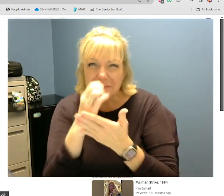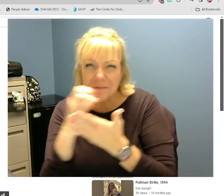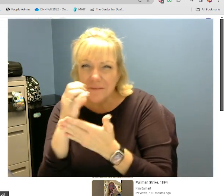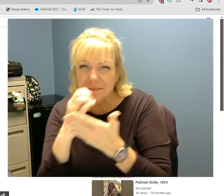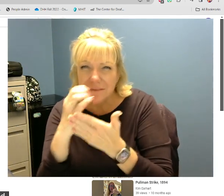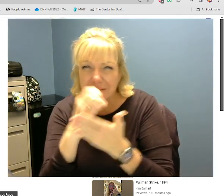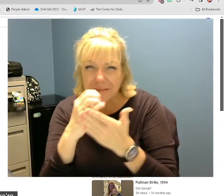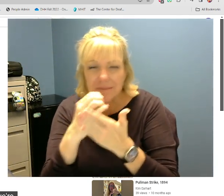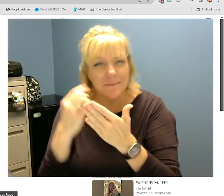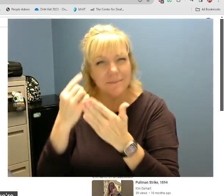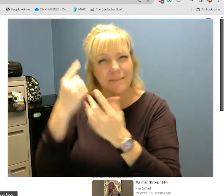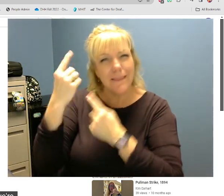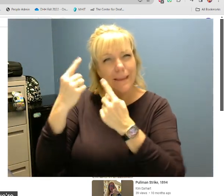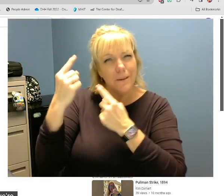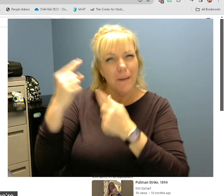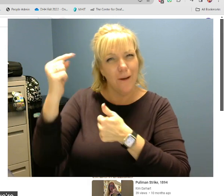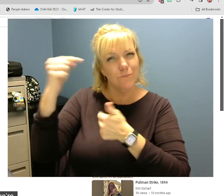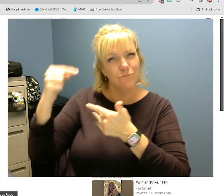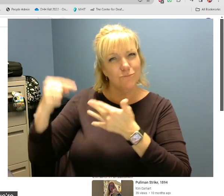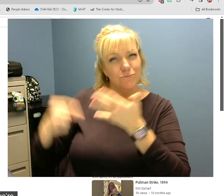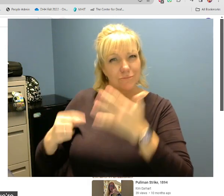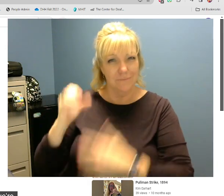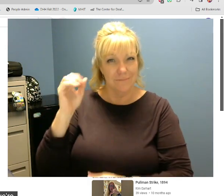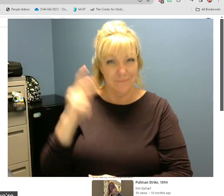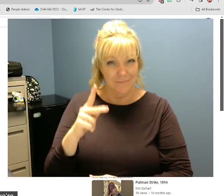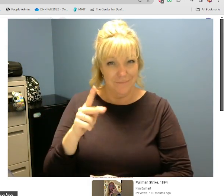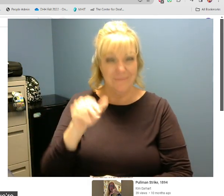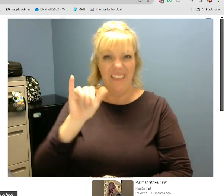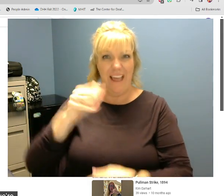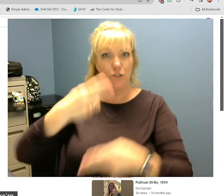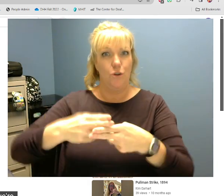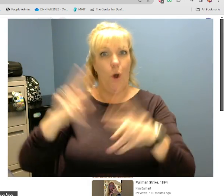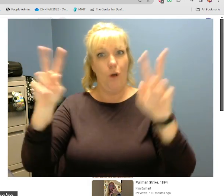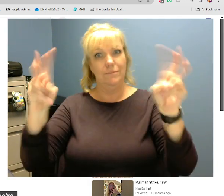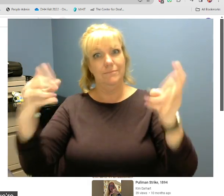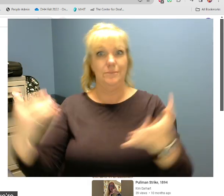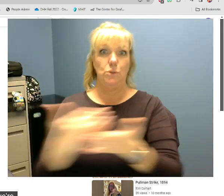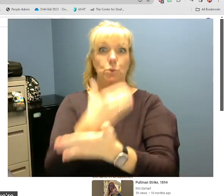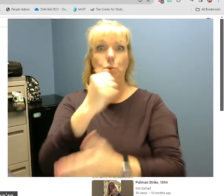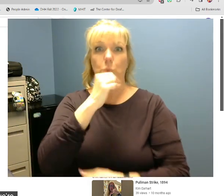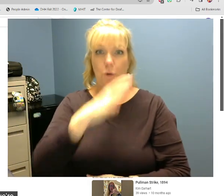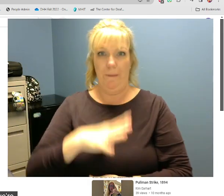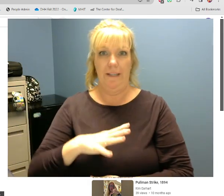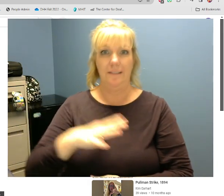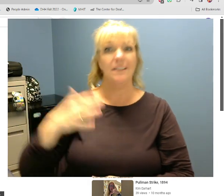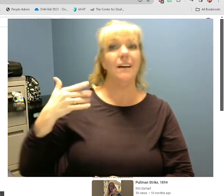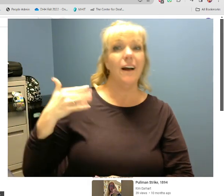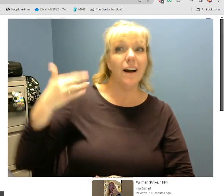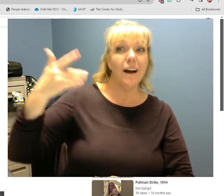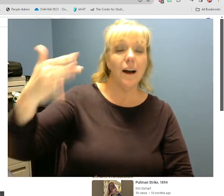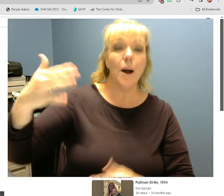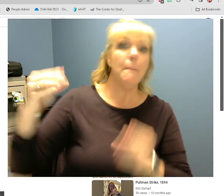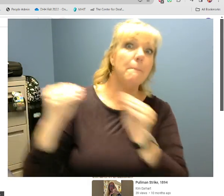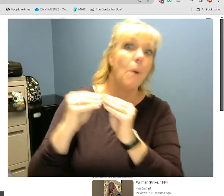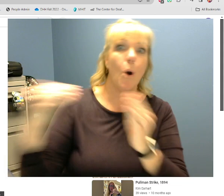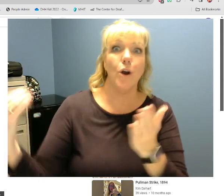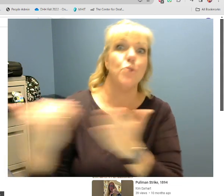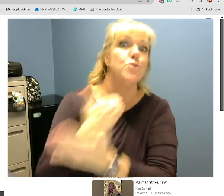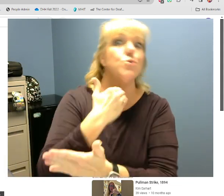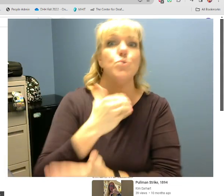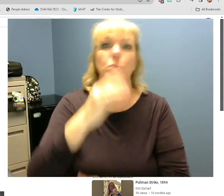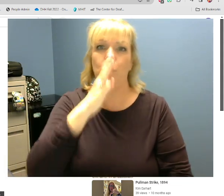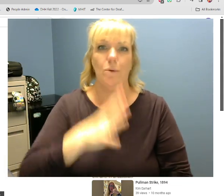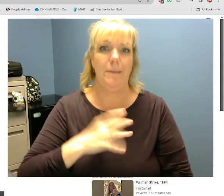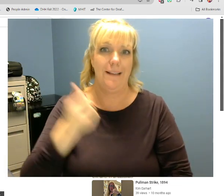about some of these things, because this is what we call the new woman, and we're going to see it even like a newer woman we're going to see when we get to the 1920s.